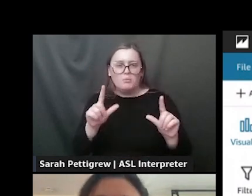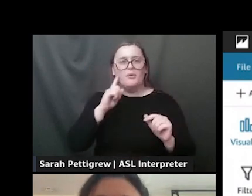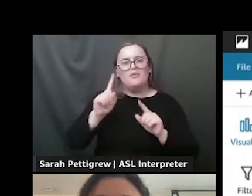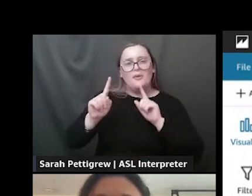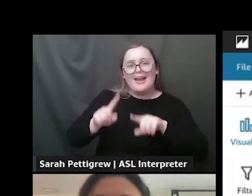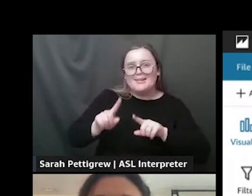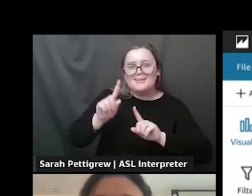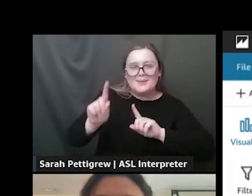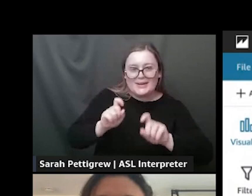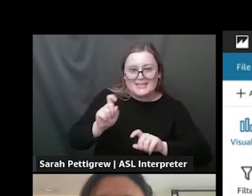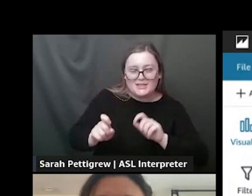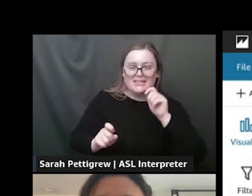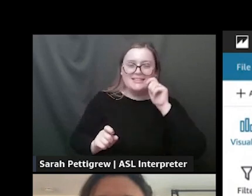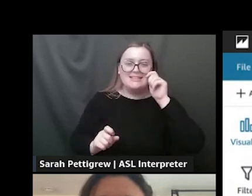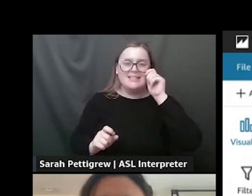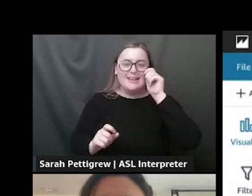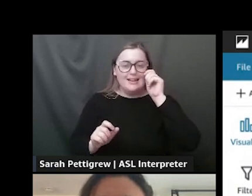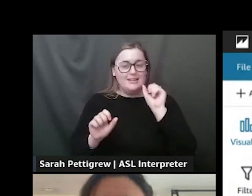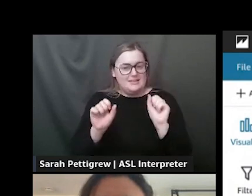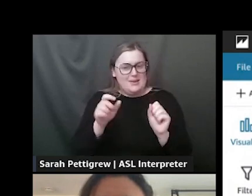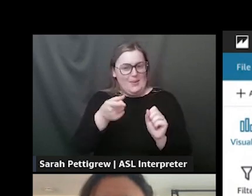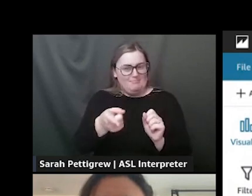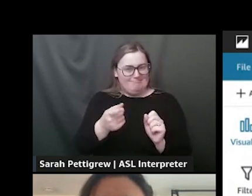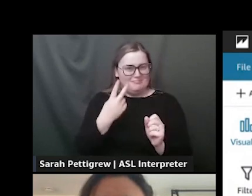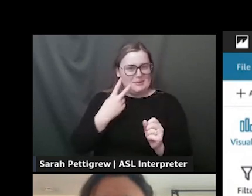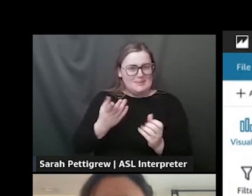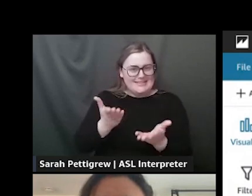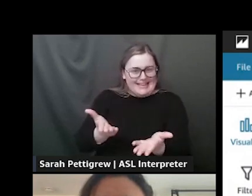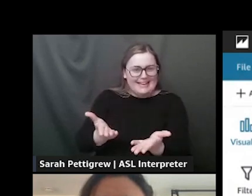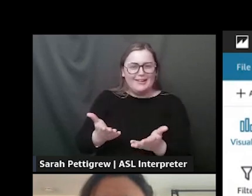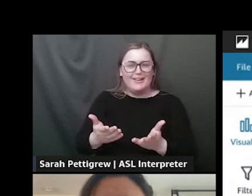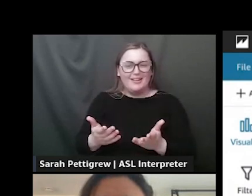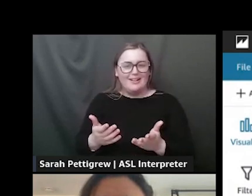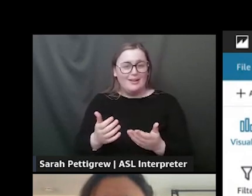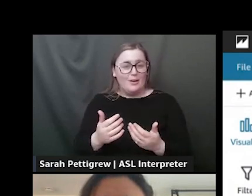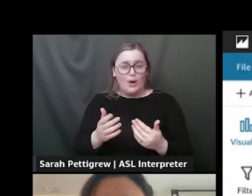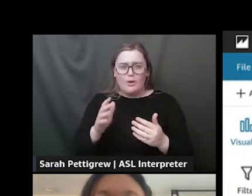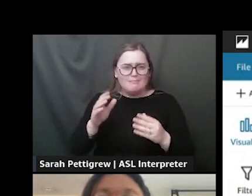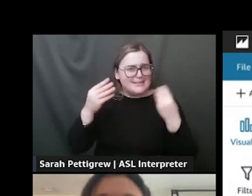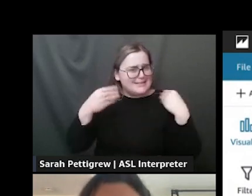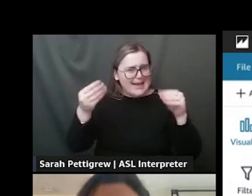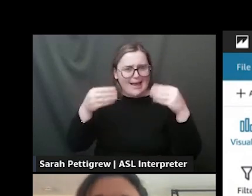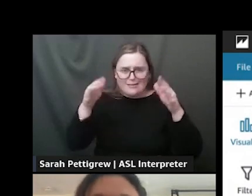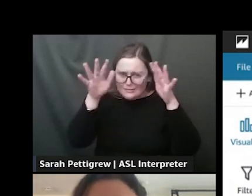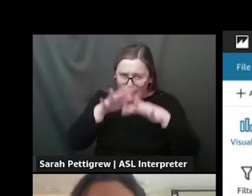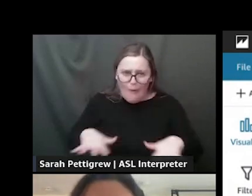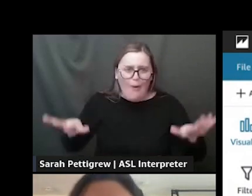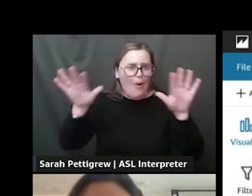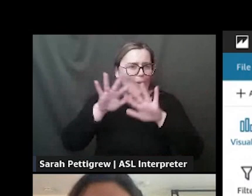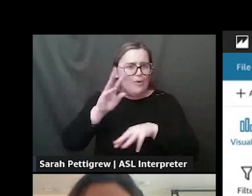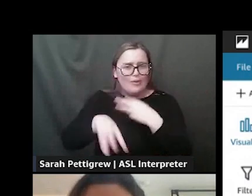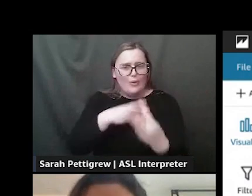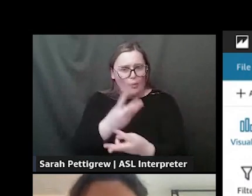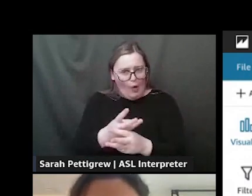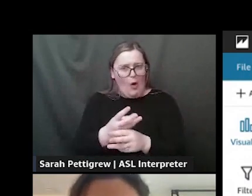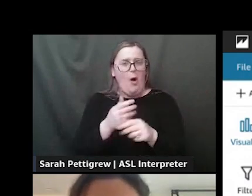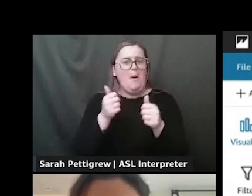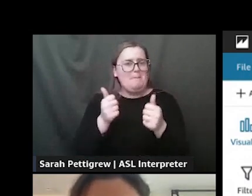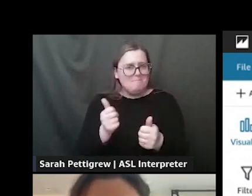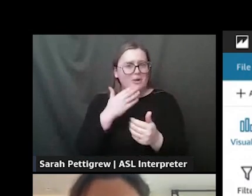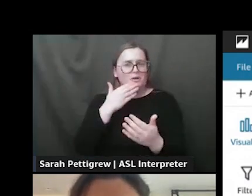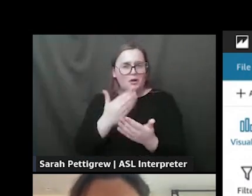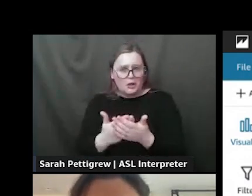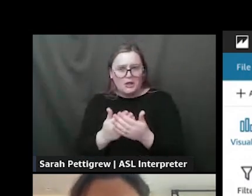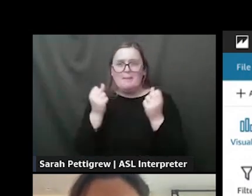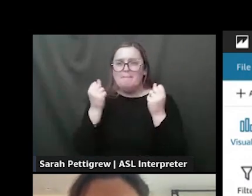questions. So you can see clearly, like we're making sales all over the world. So that's good in lots of different